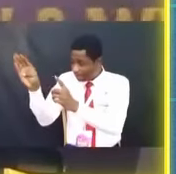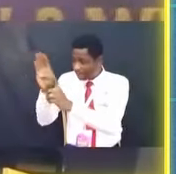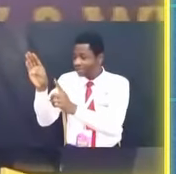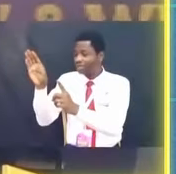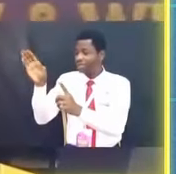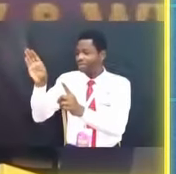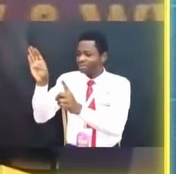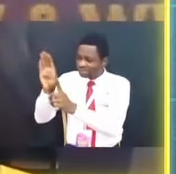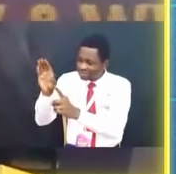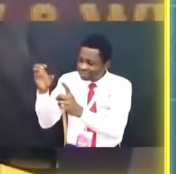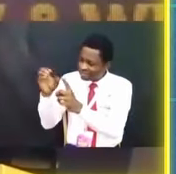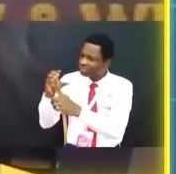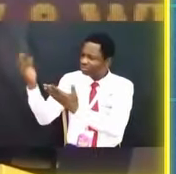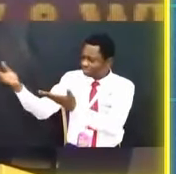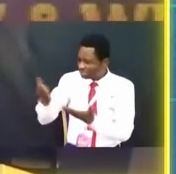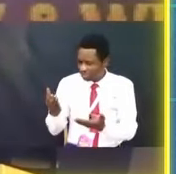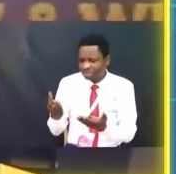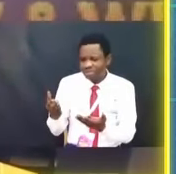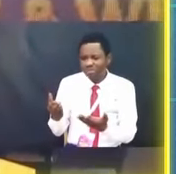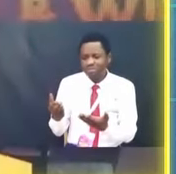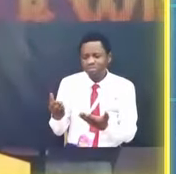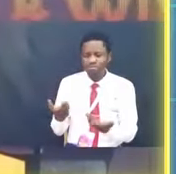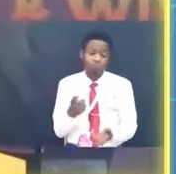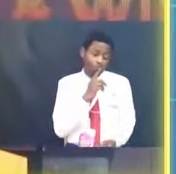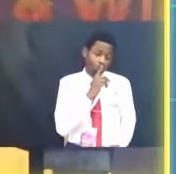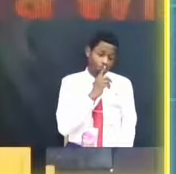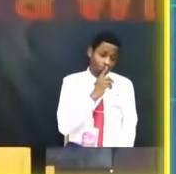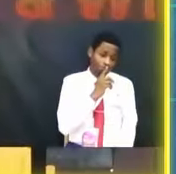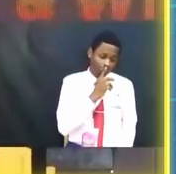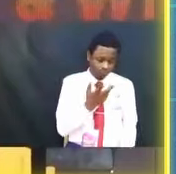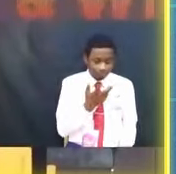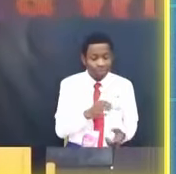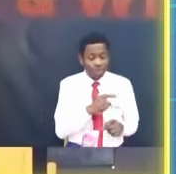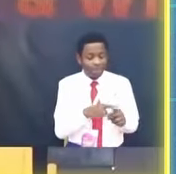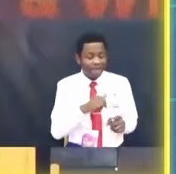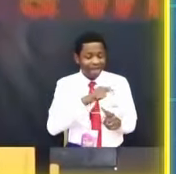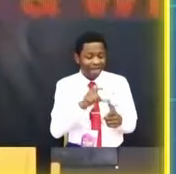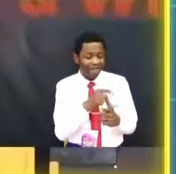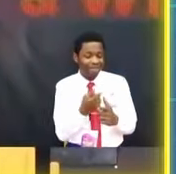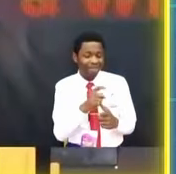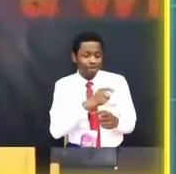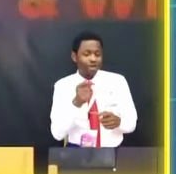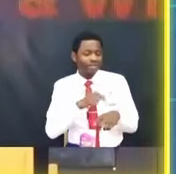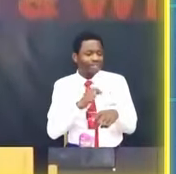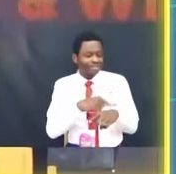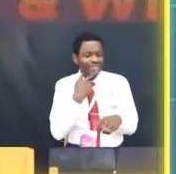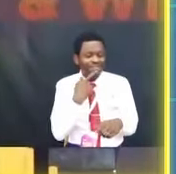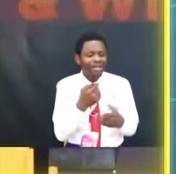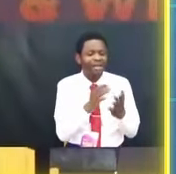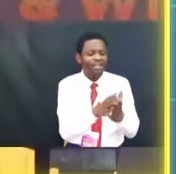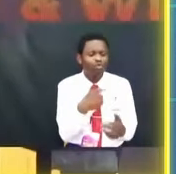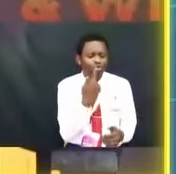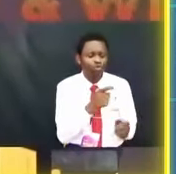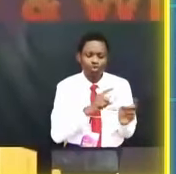lives? But he kept quiet. Another time he said, "Who will go with me to Saul's camp?" That was a danger. Abisha